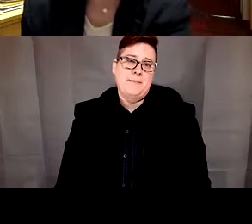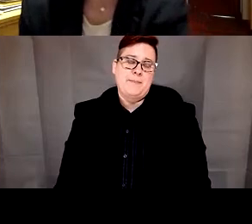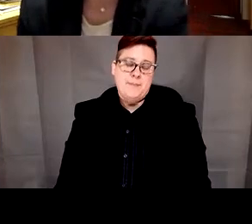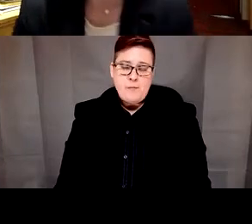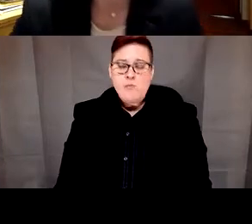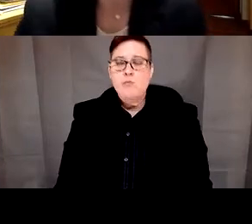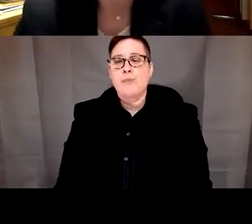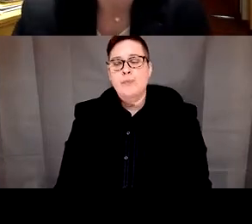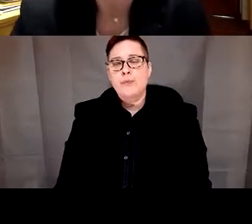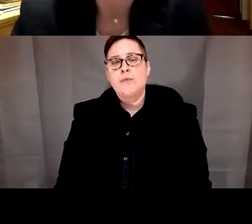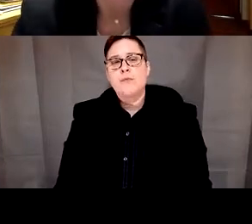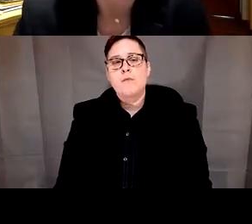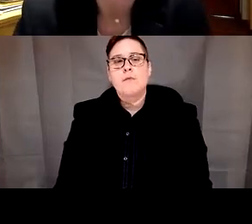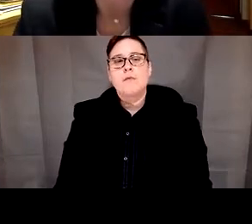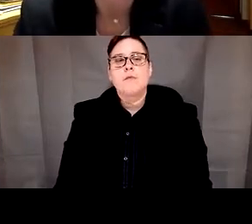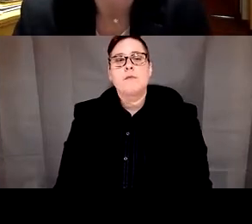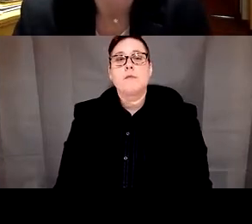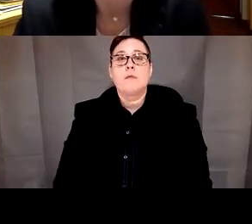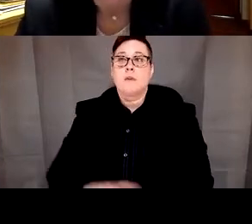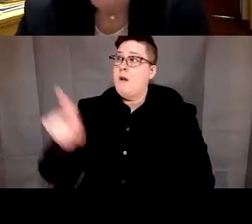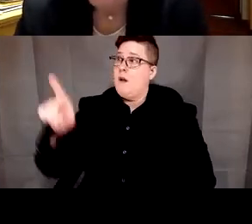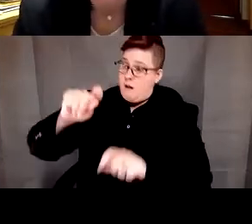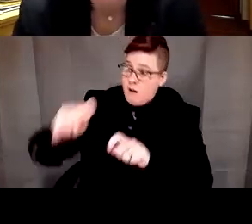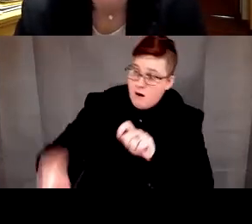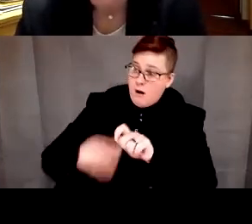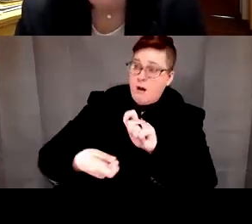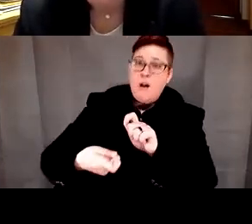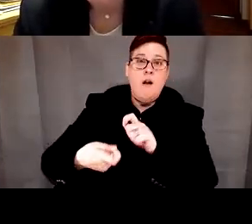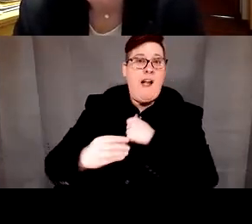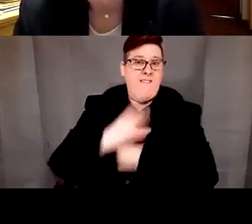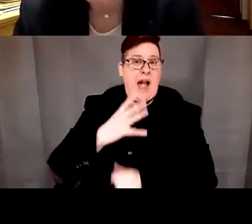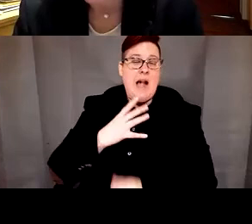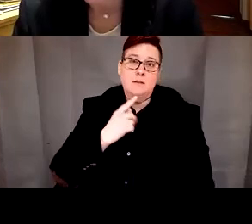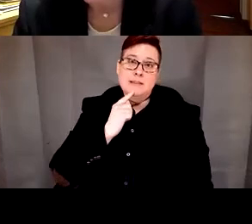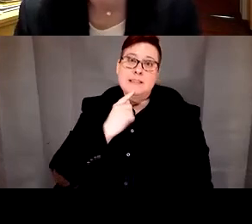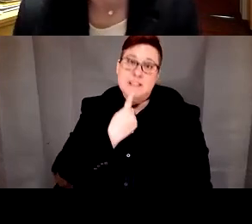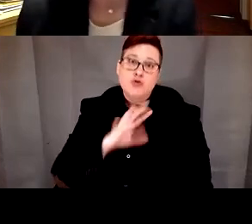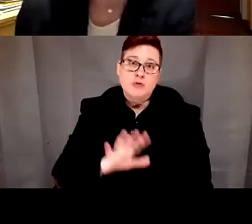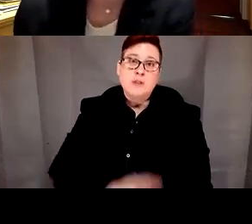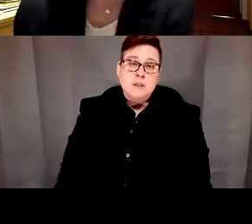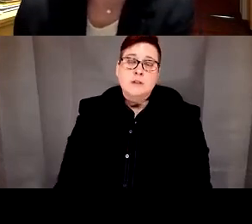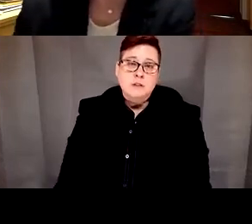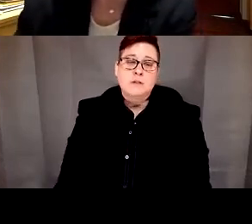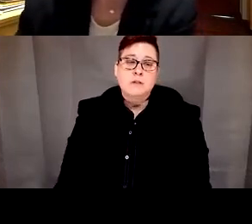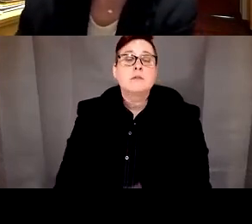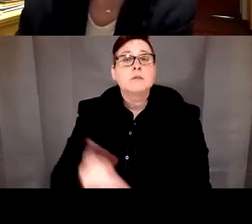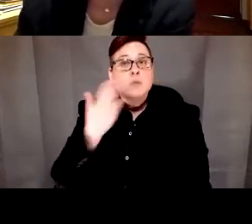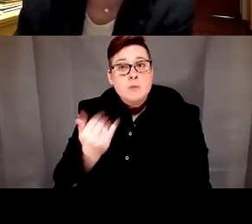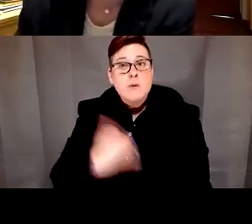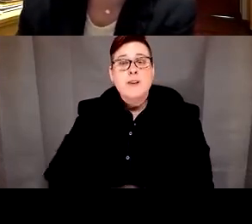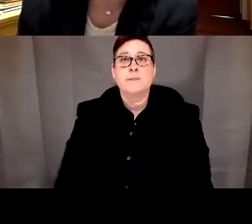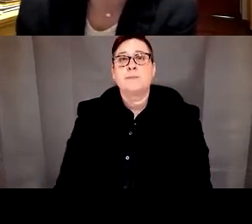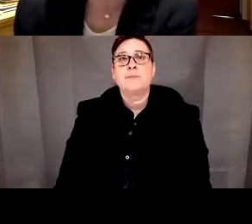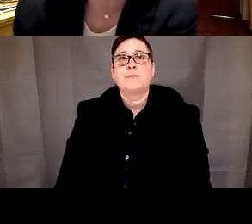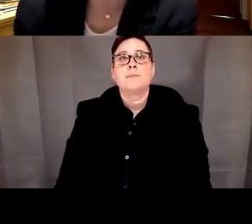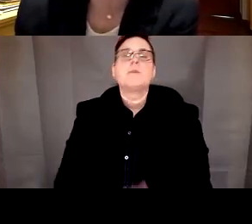And the effects of retaliation are very serious also, because